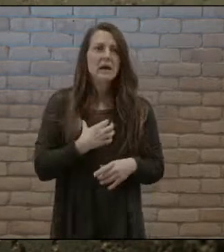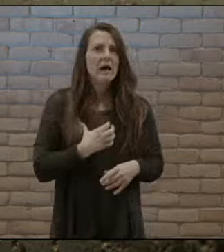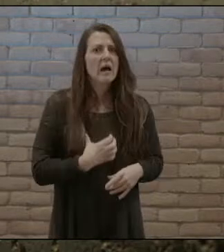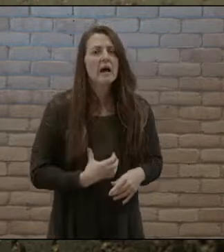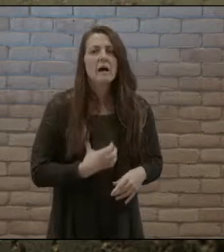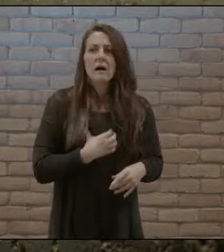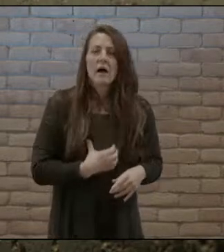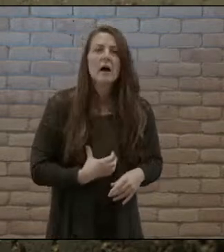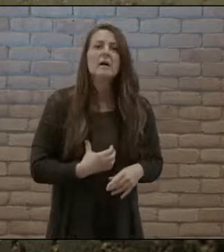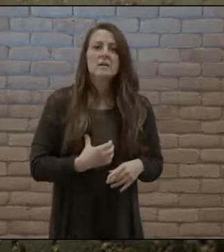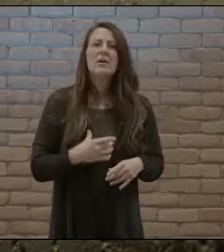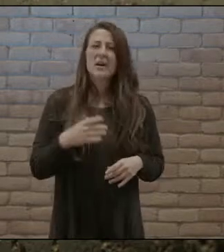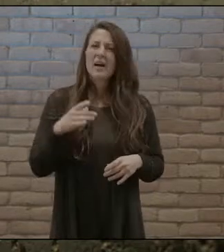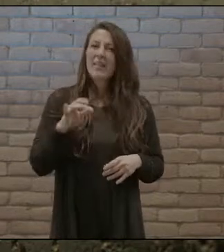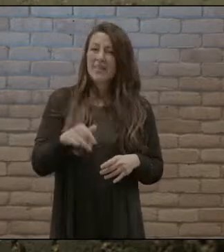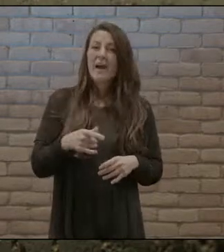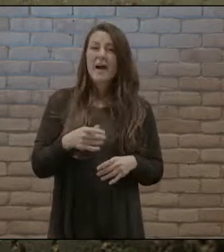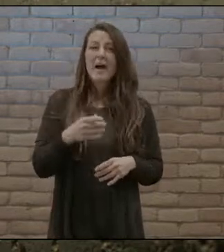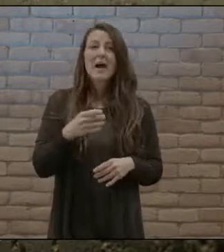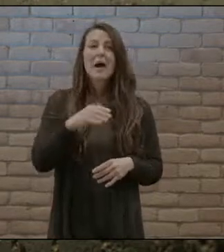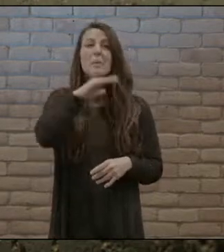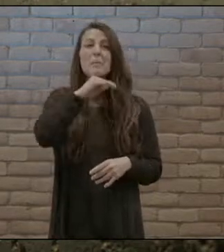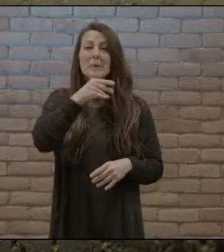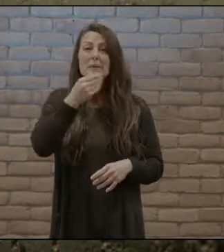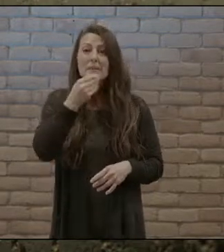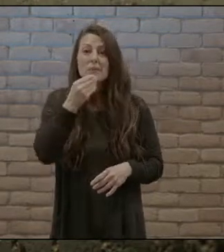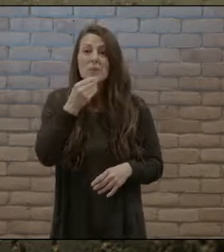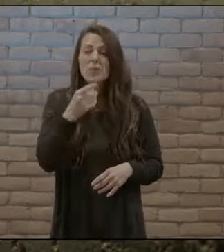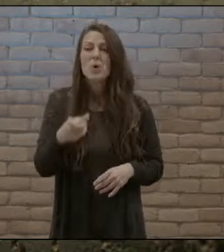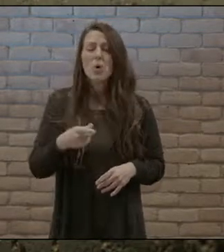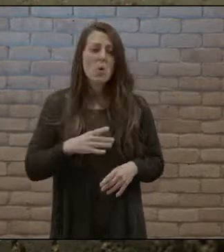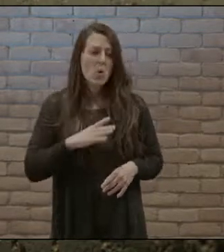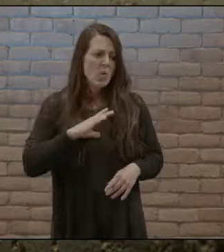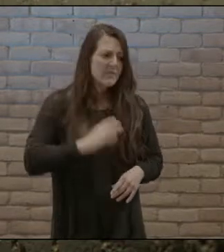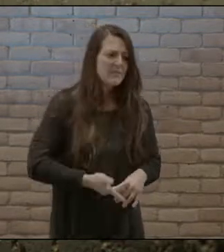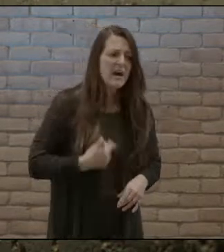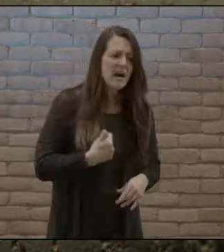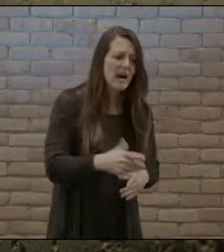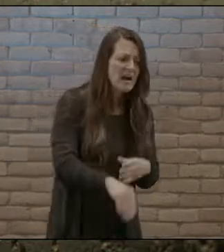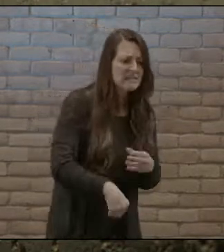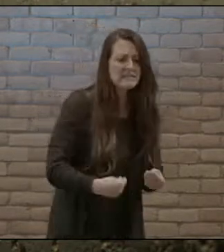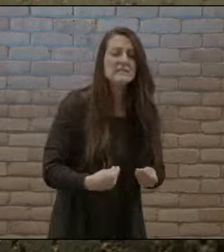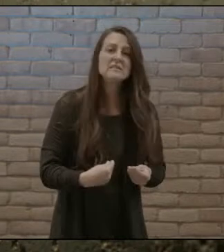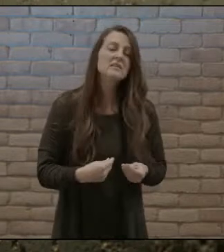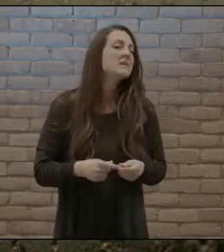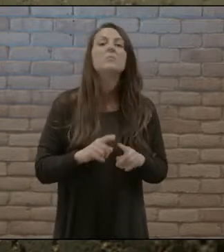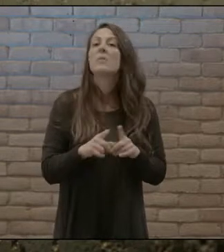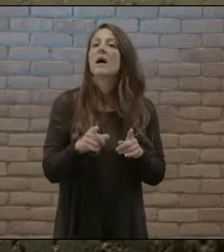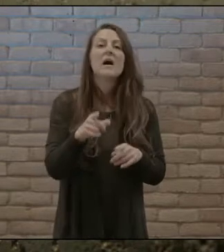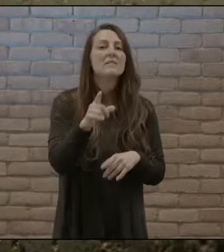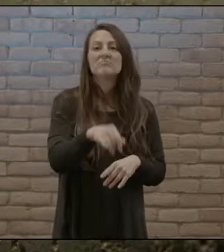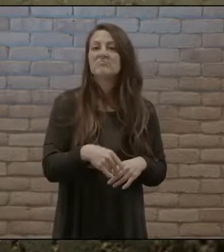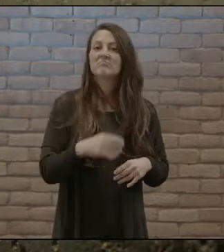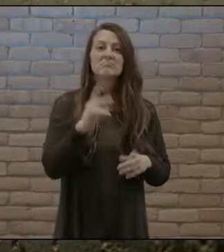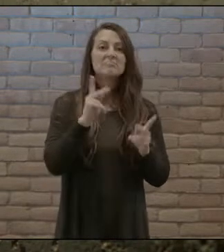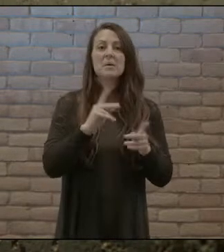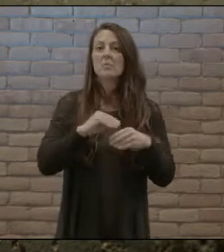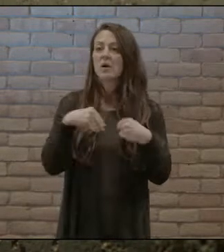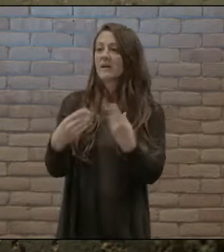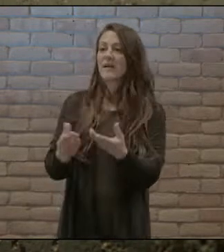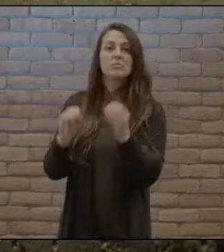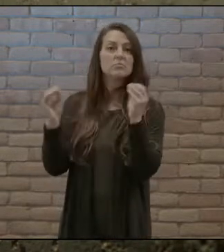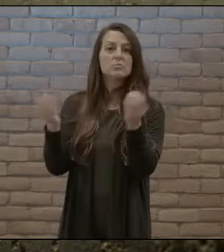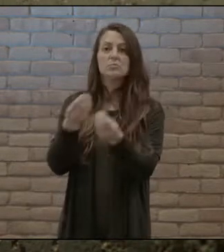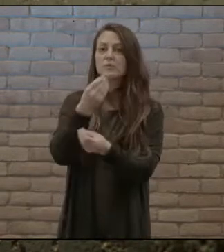that even the pods he was feeding the pigs looked good to him, but no one gave him anything. When